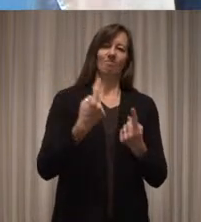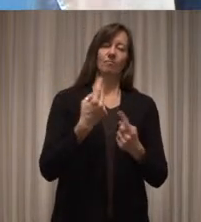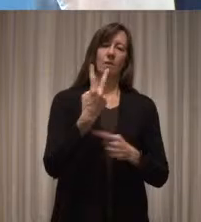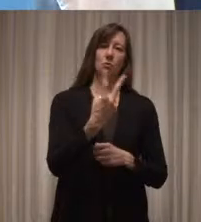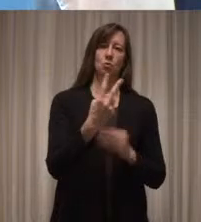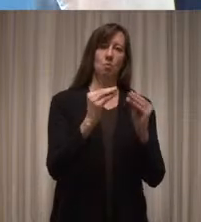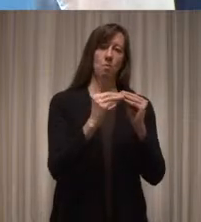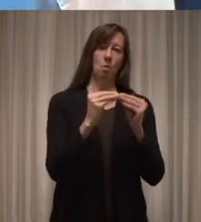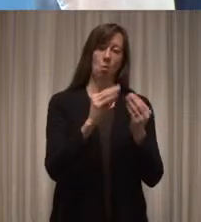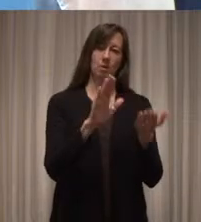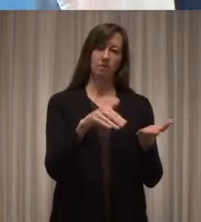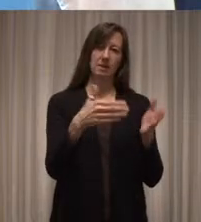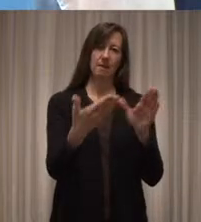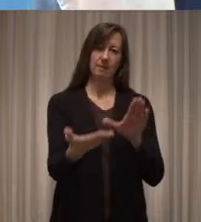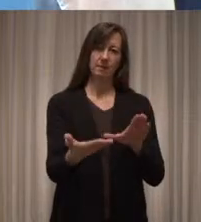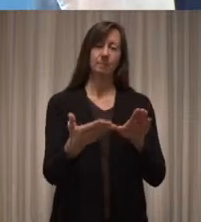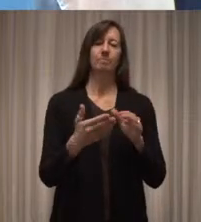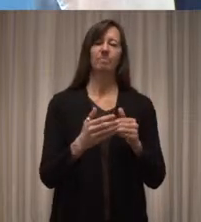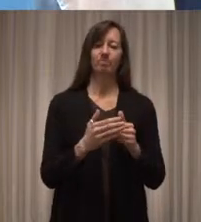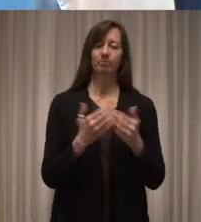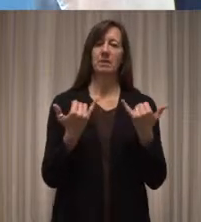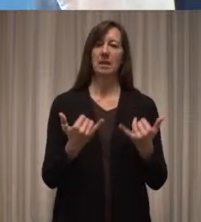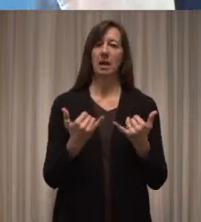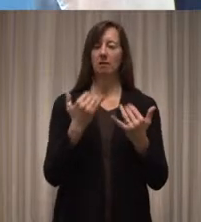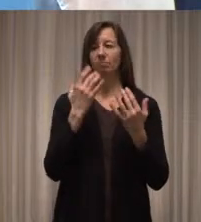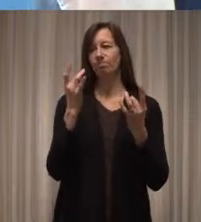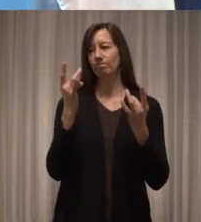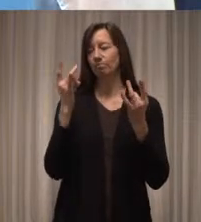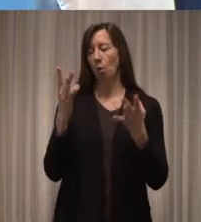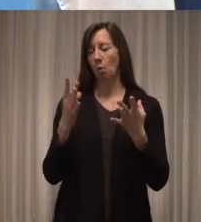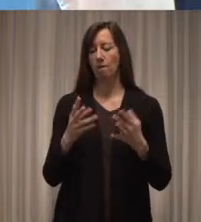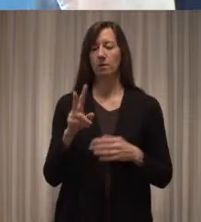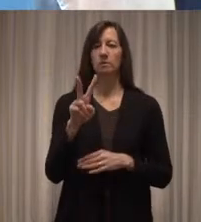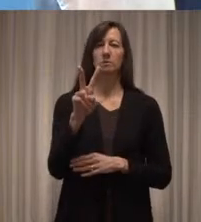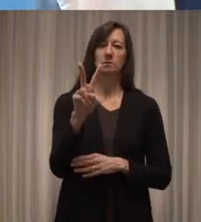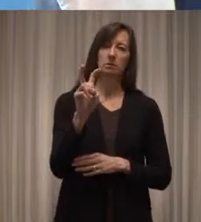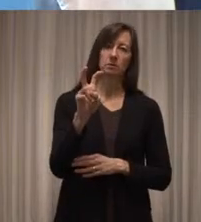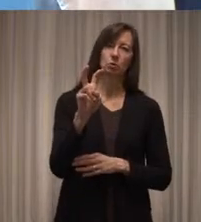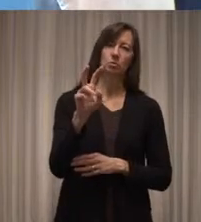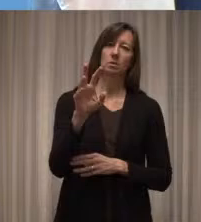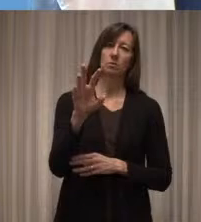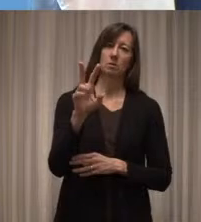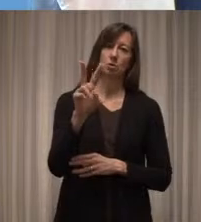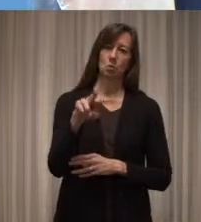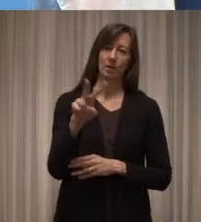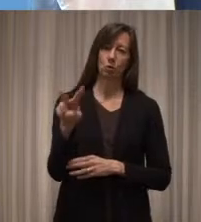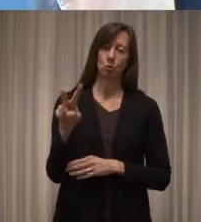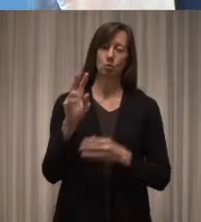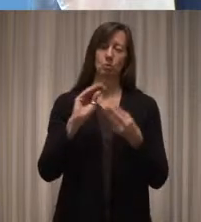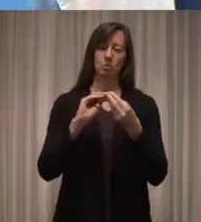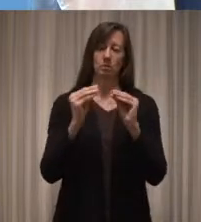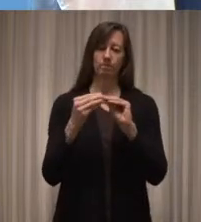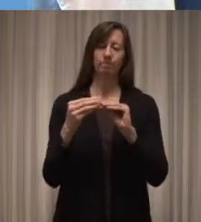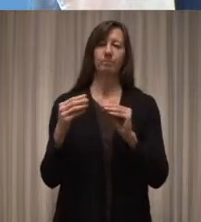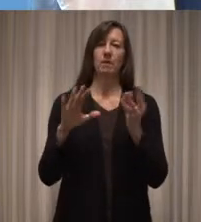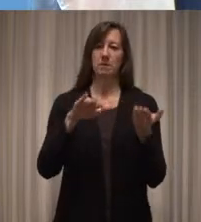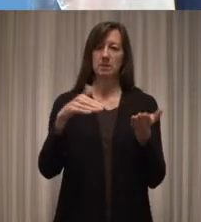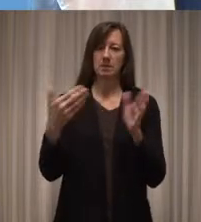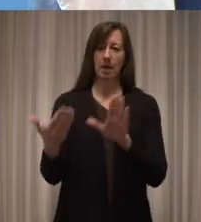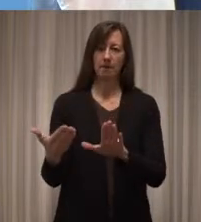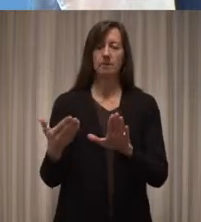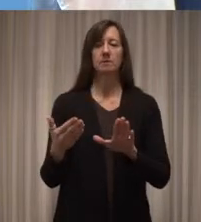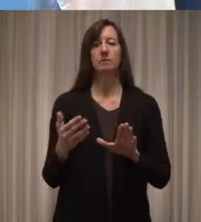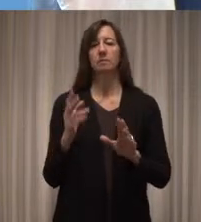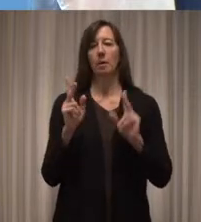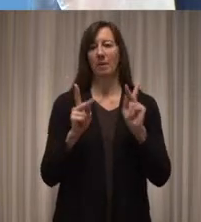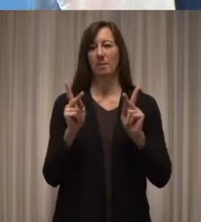update, bringing us to the grim number of 222 neighbors, friends, family members, coworkers lost